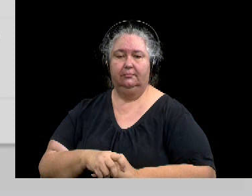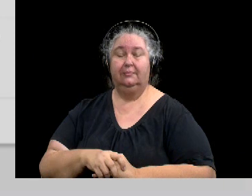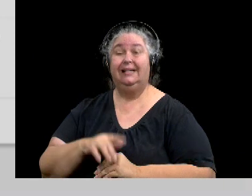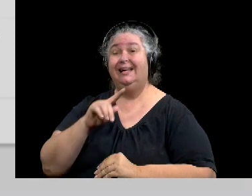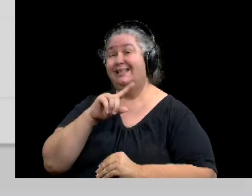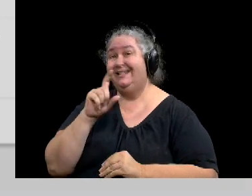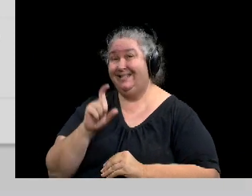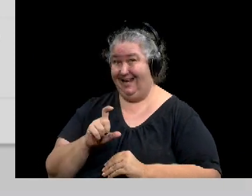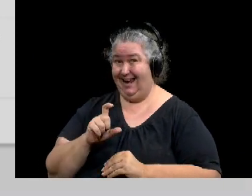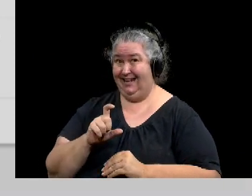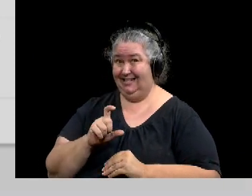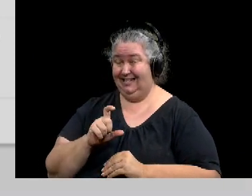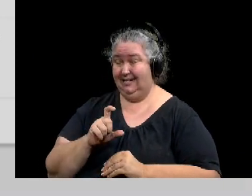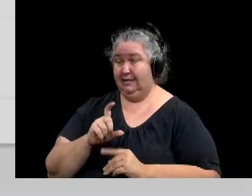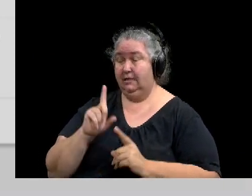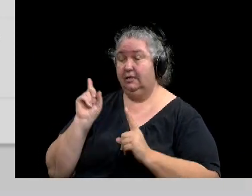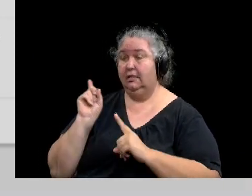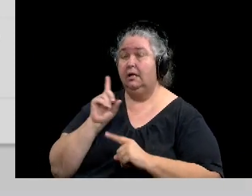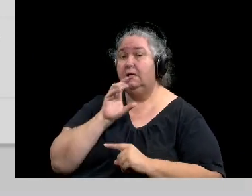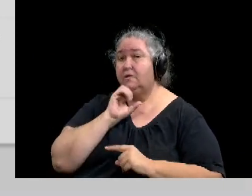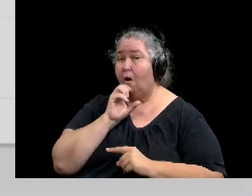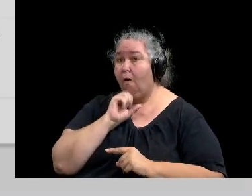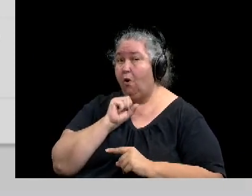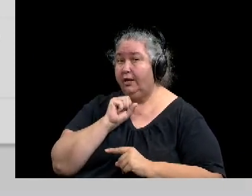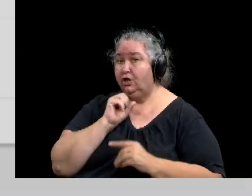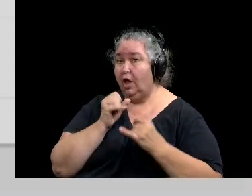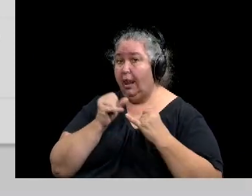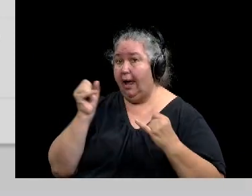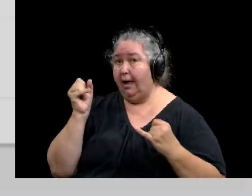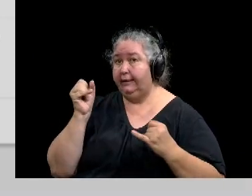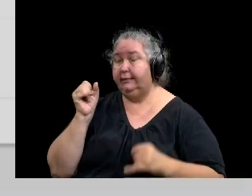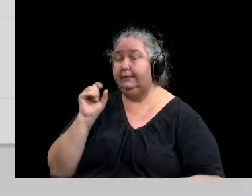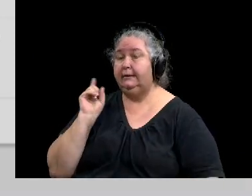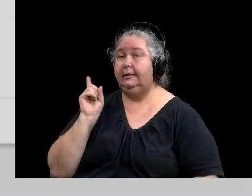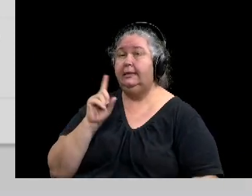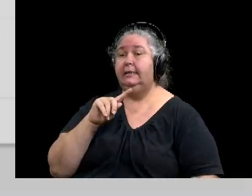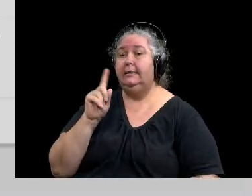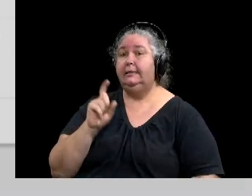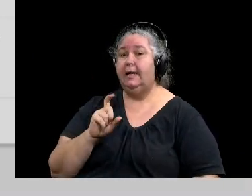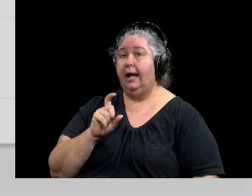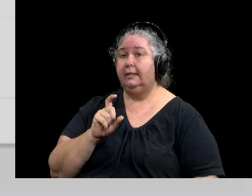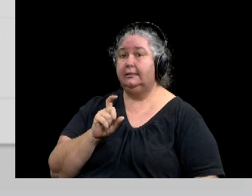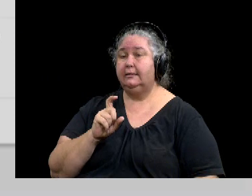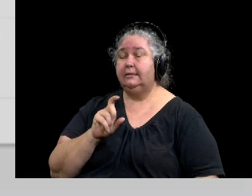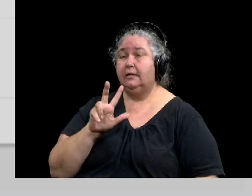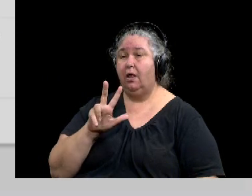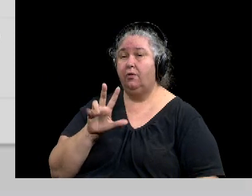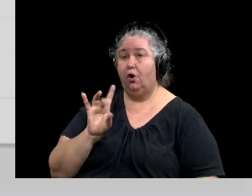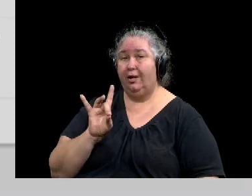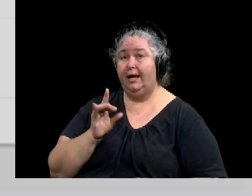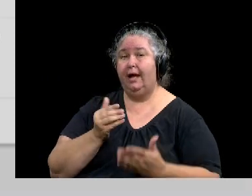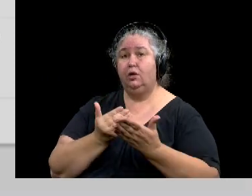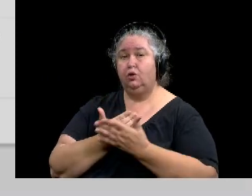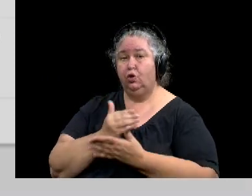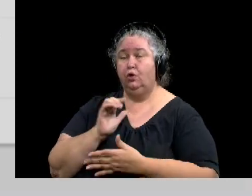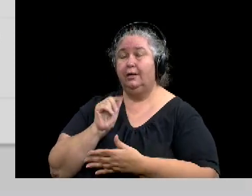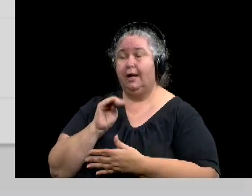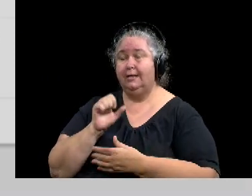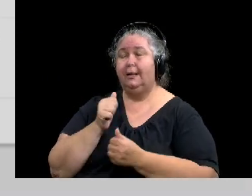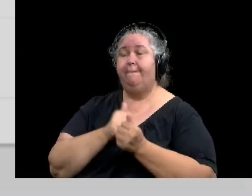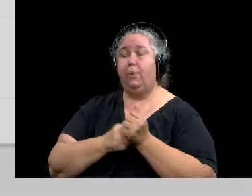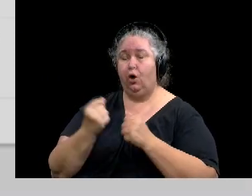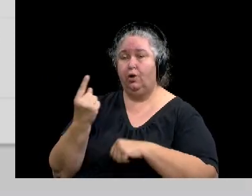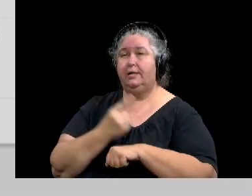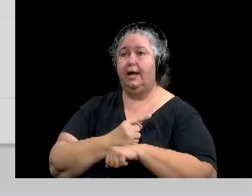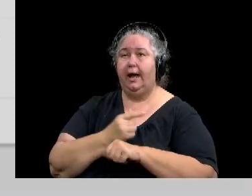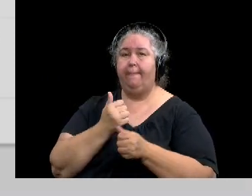Texas is depicted in the orange line, and Texas has 38 new cases per day per 100,000